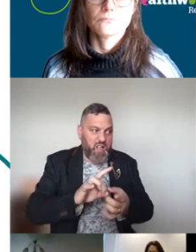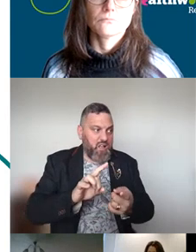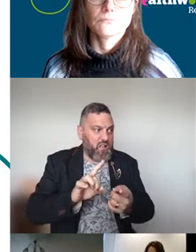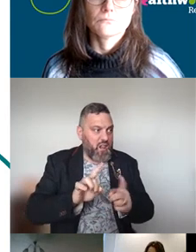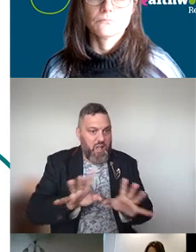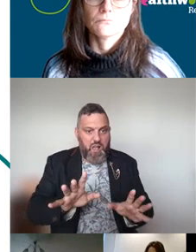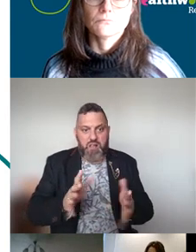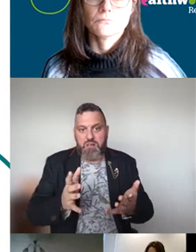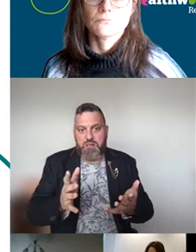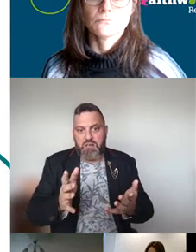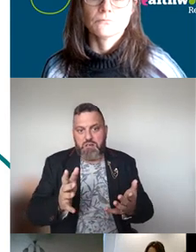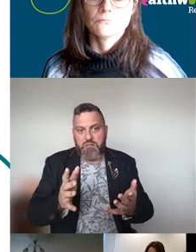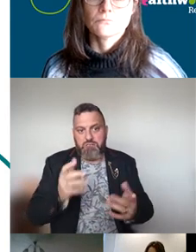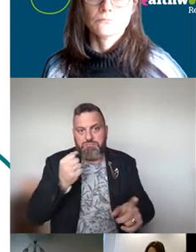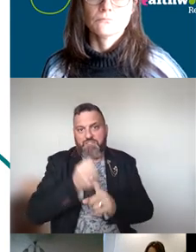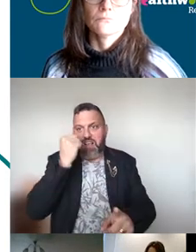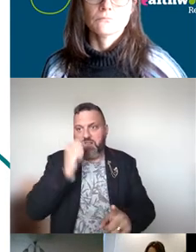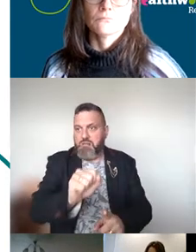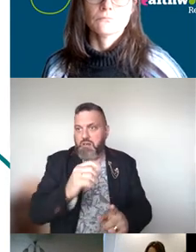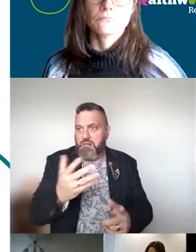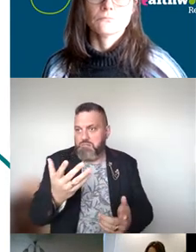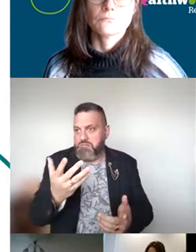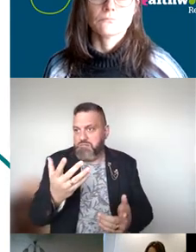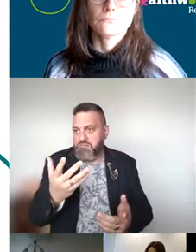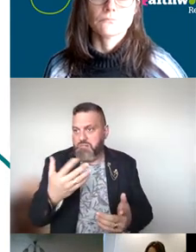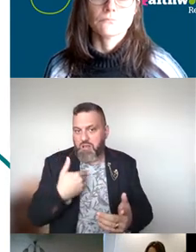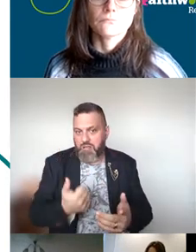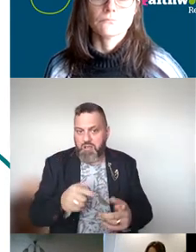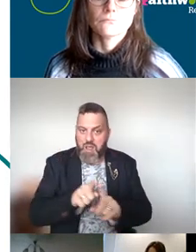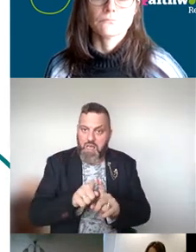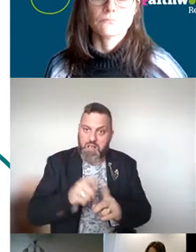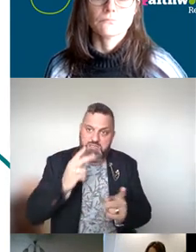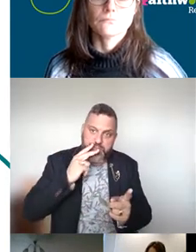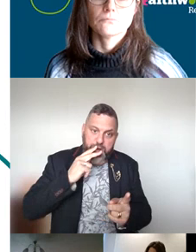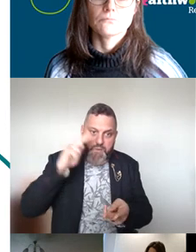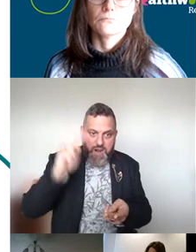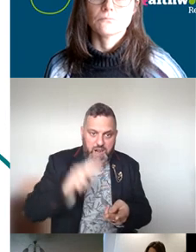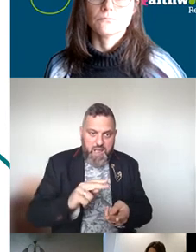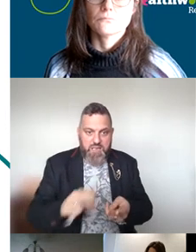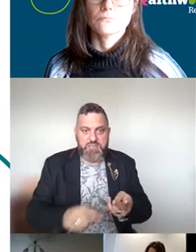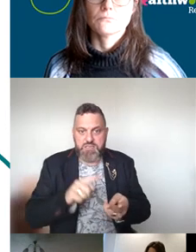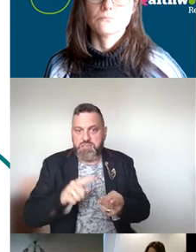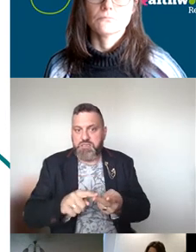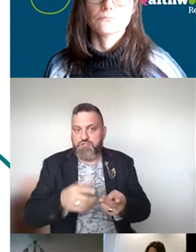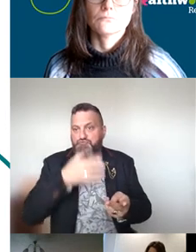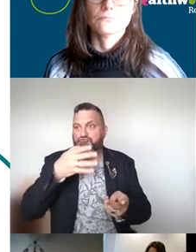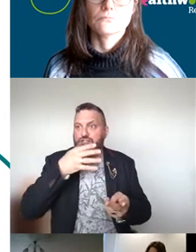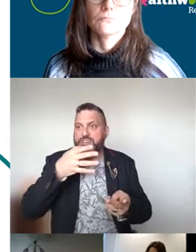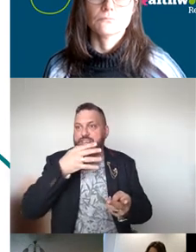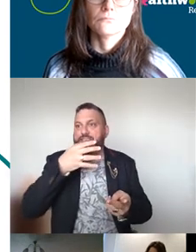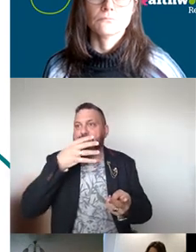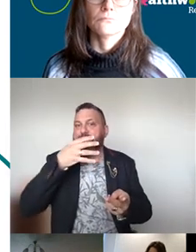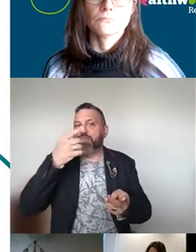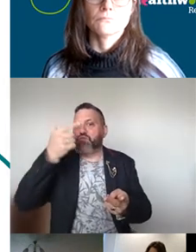that are impacting people's health. So thinking about reducing smoking, harmful levels of